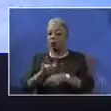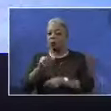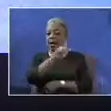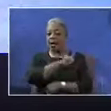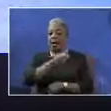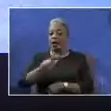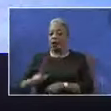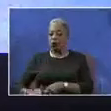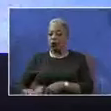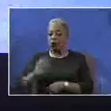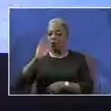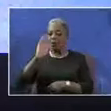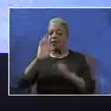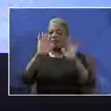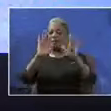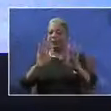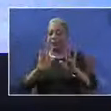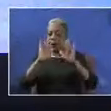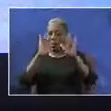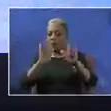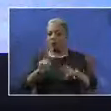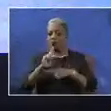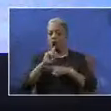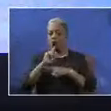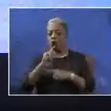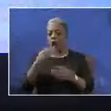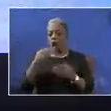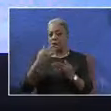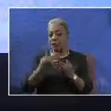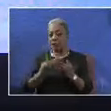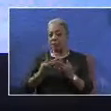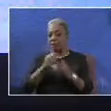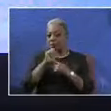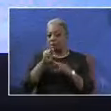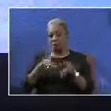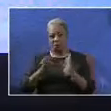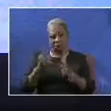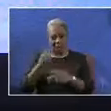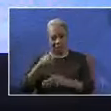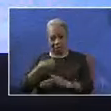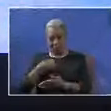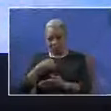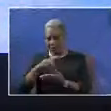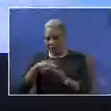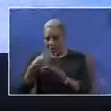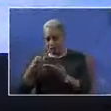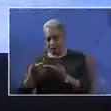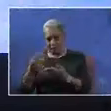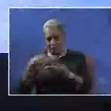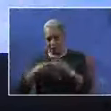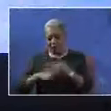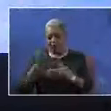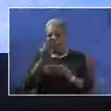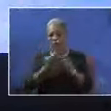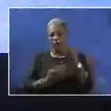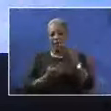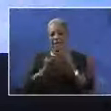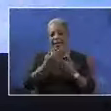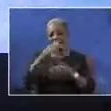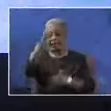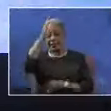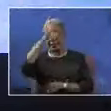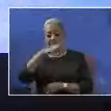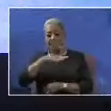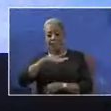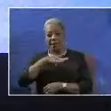great. But do not let me fall into the hands of man. So the Lord sent pestilence upon Israel from